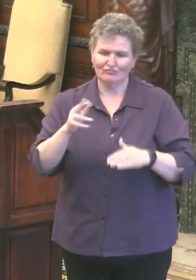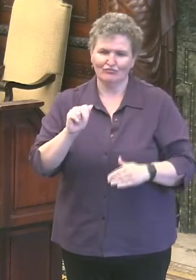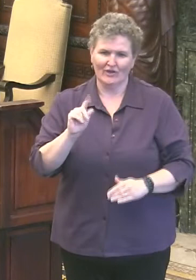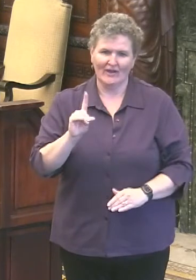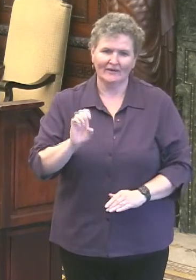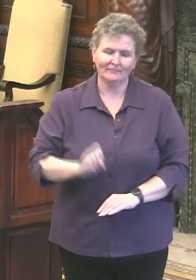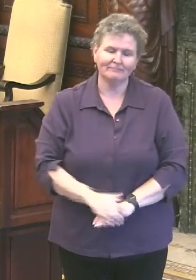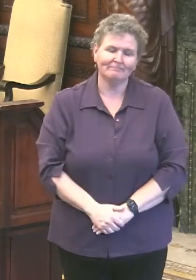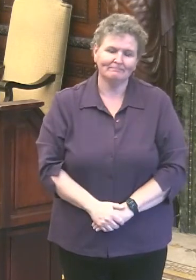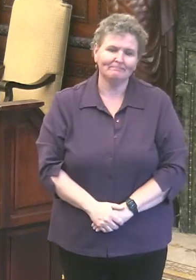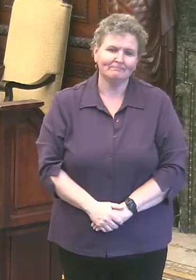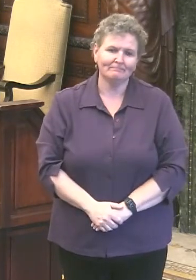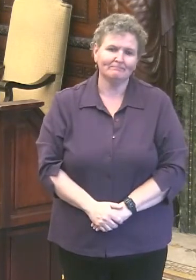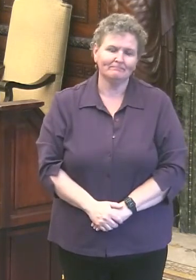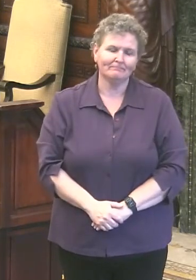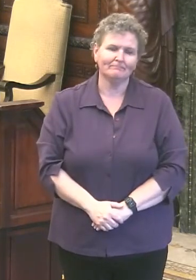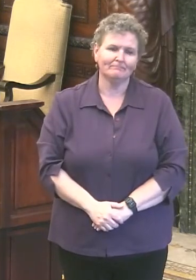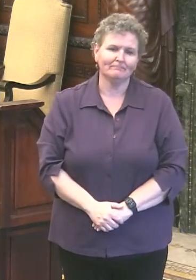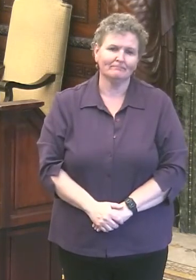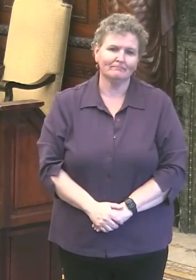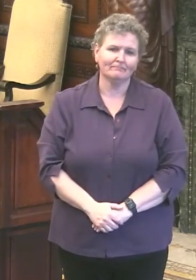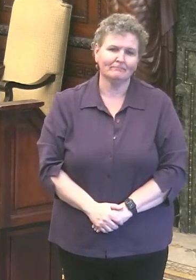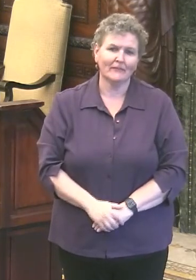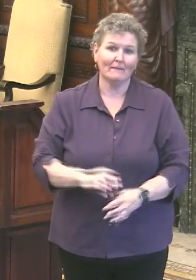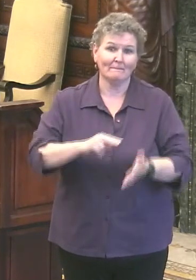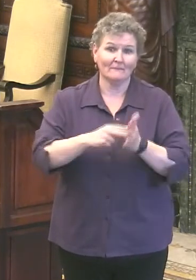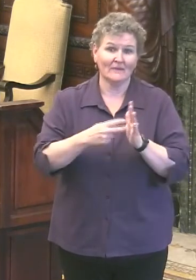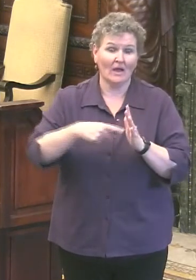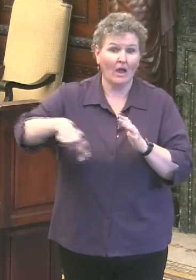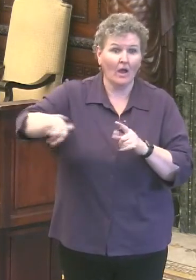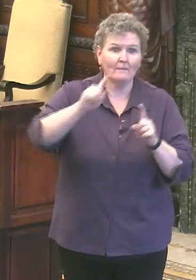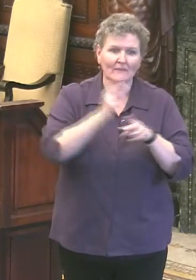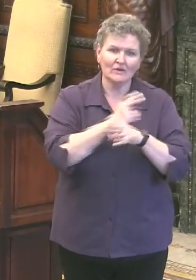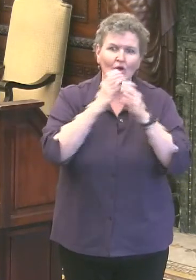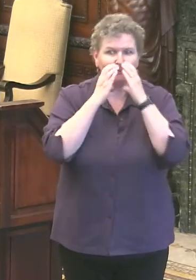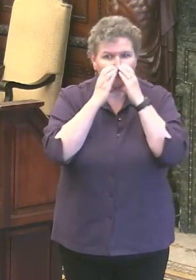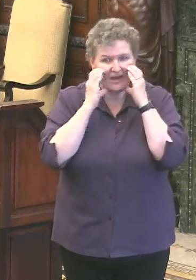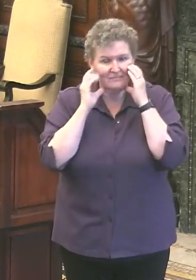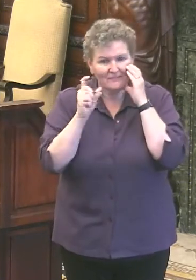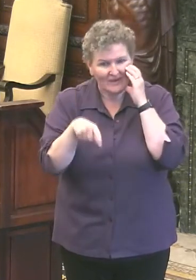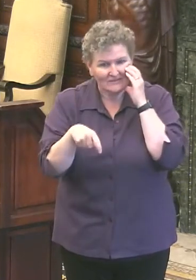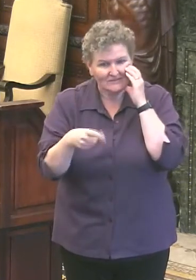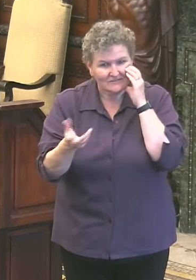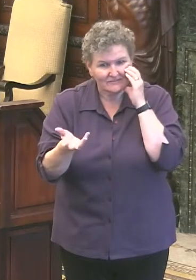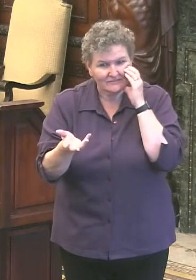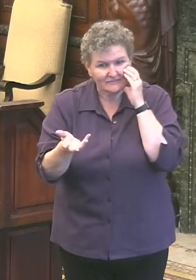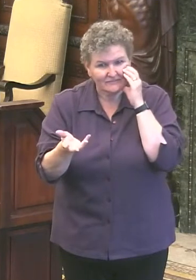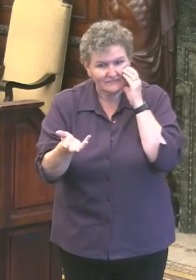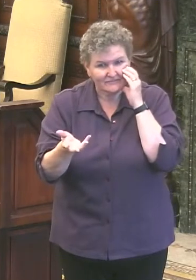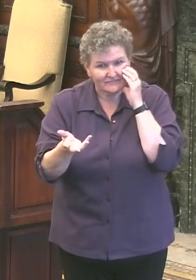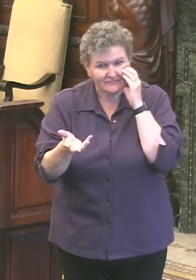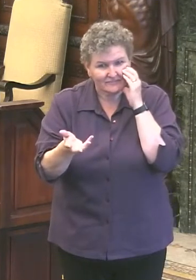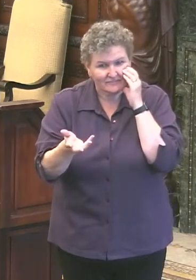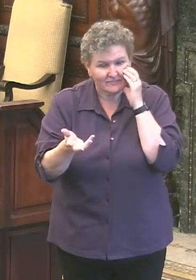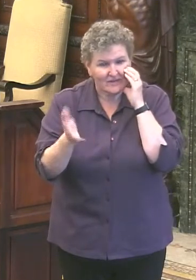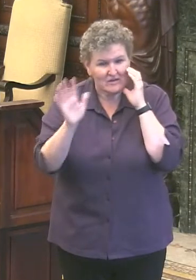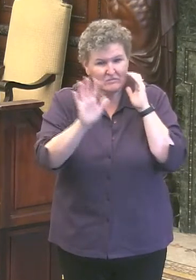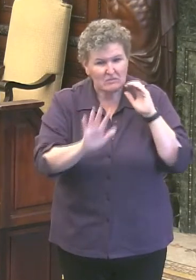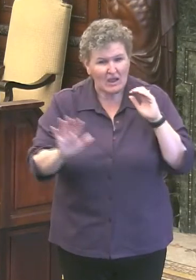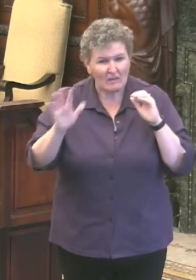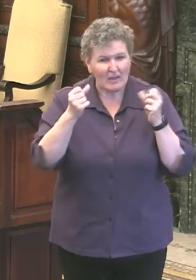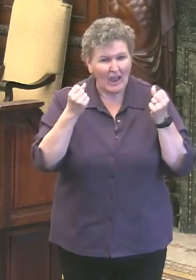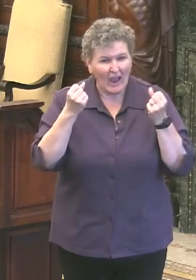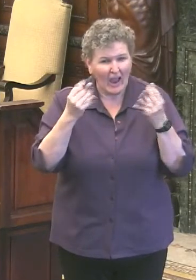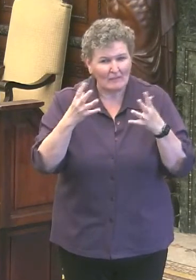All of those students would need to be wearing masks. So, I mean, do you know roughly how many students that would be? And again, from you and the health